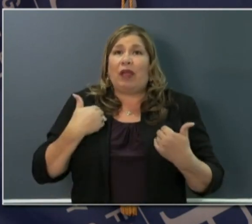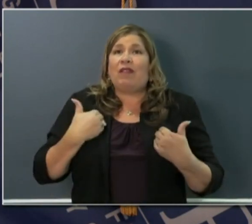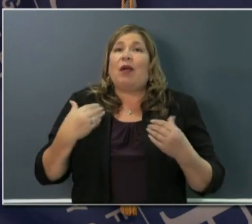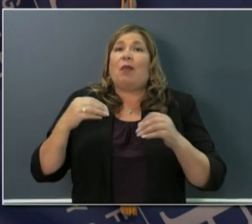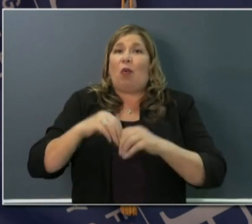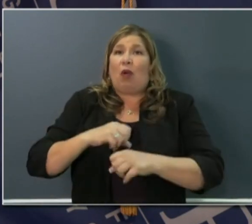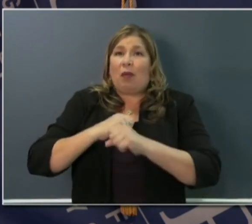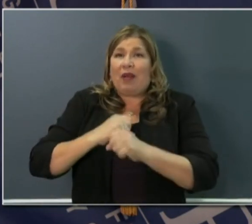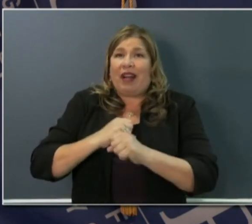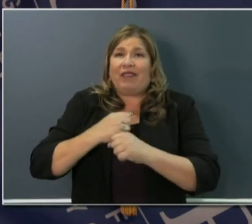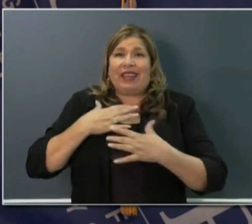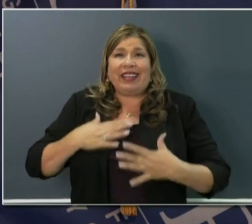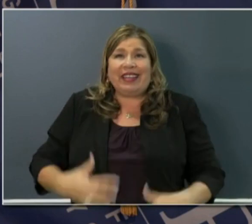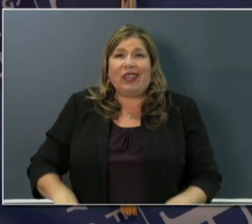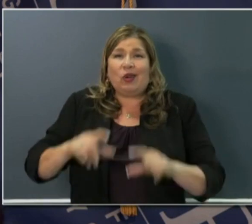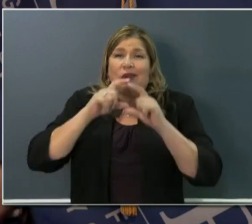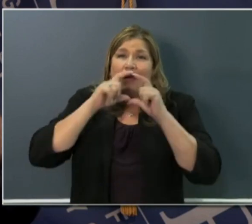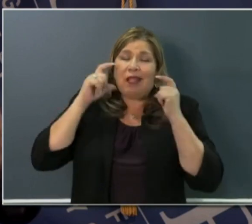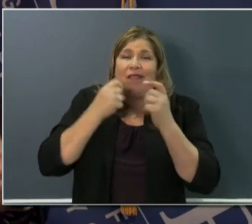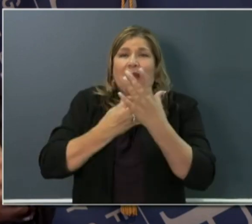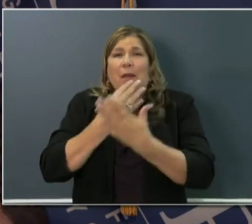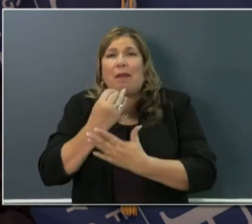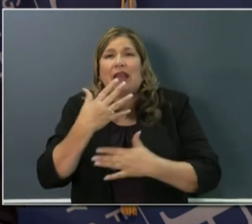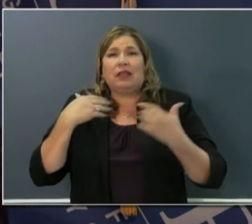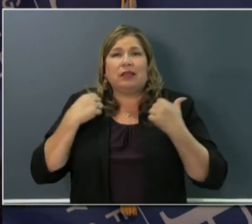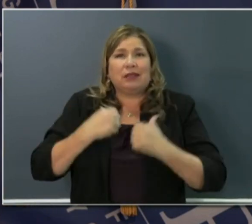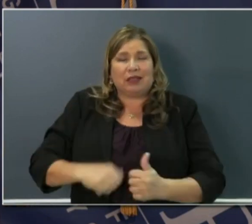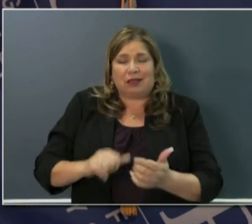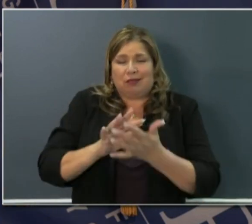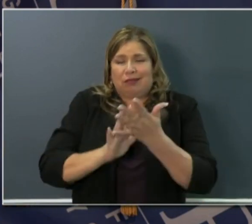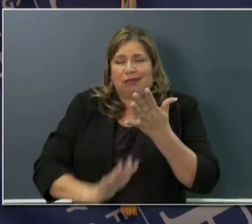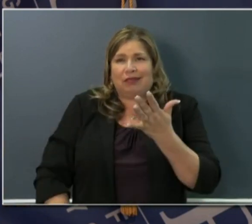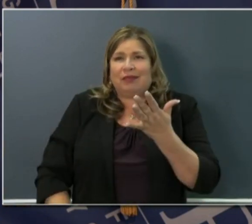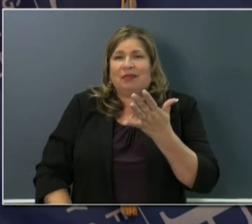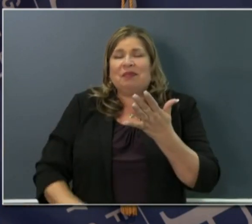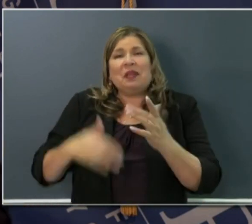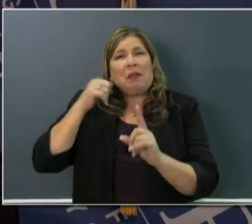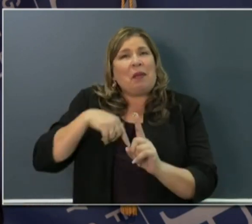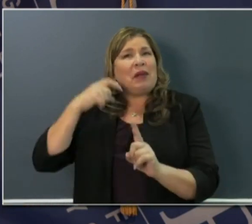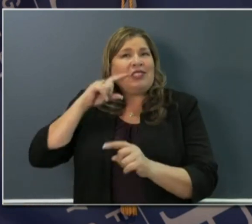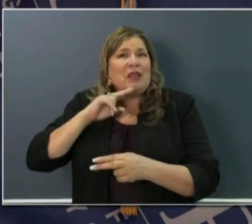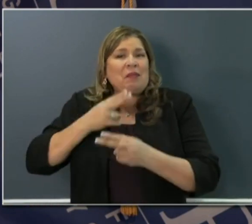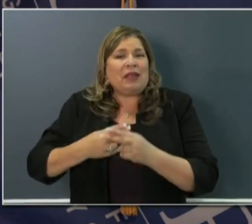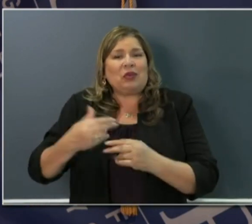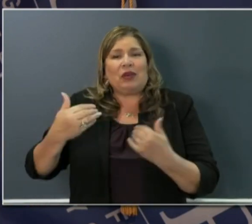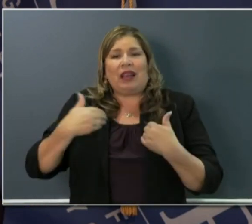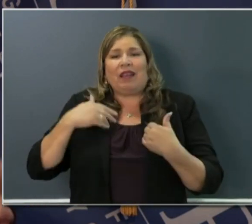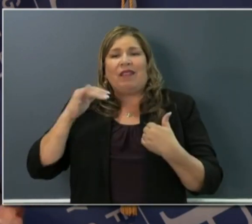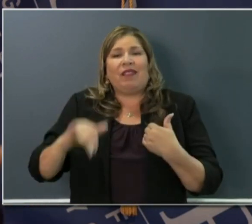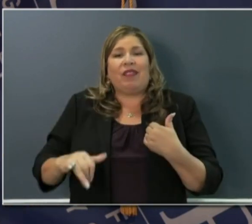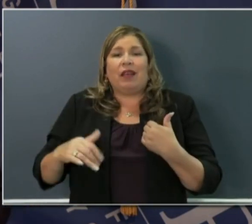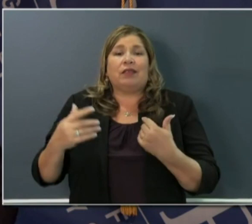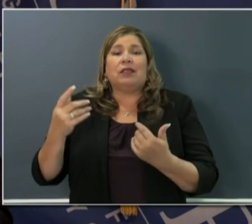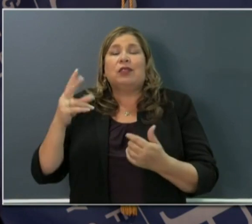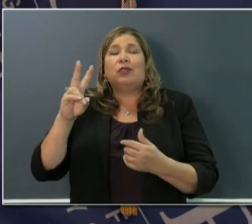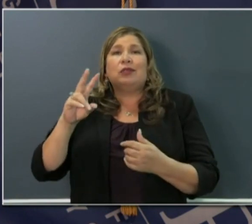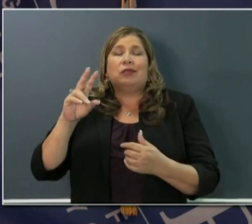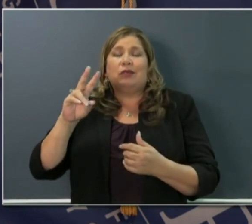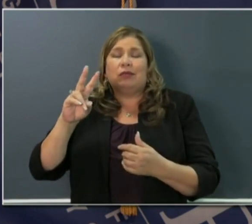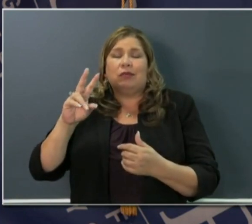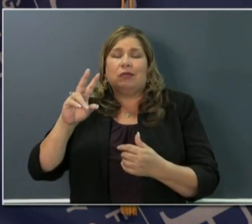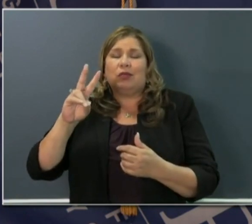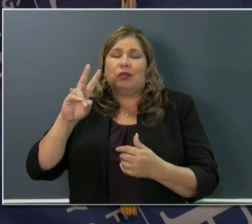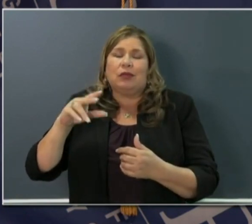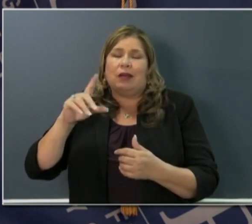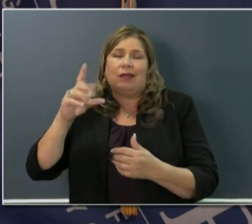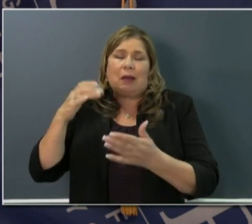getting out and can't get out soon enough. And I talked about that 100 million just in the N95 masks that we've already identified and locked down that is making